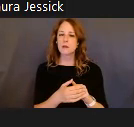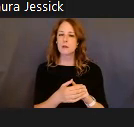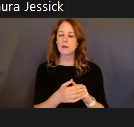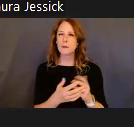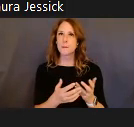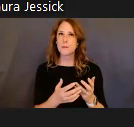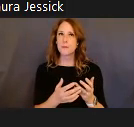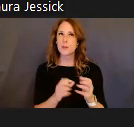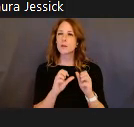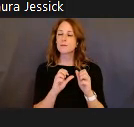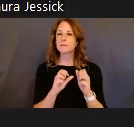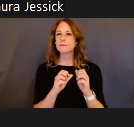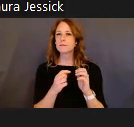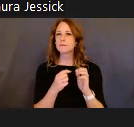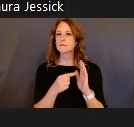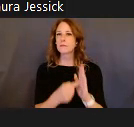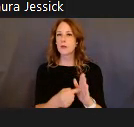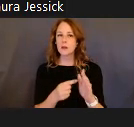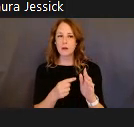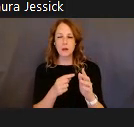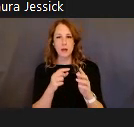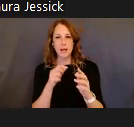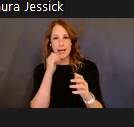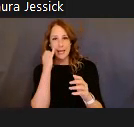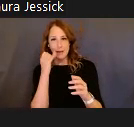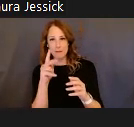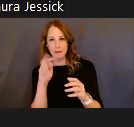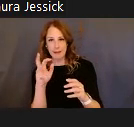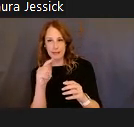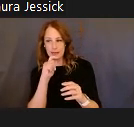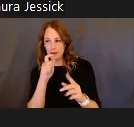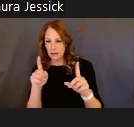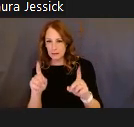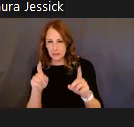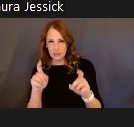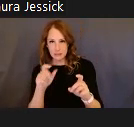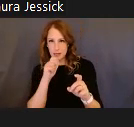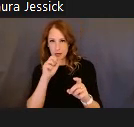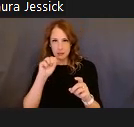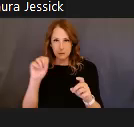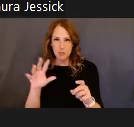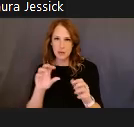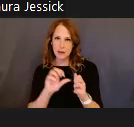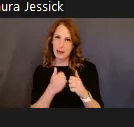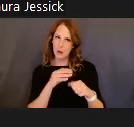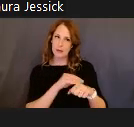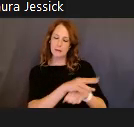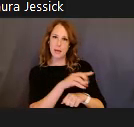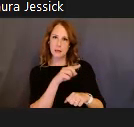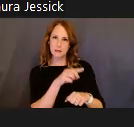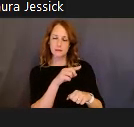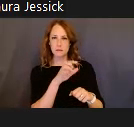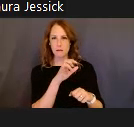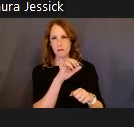the impact of an untested, unsubmitted sexual assault evidence kit on a survivor of sexual assault, and